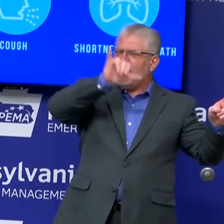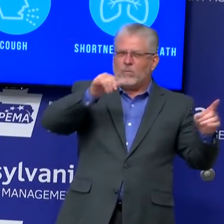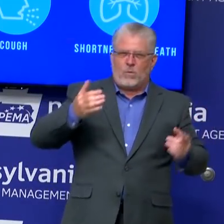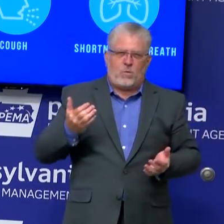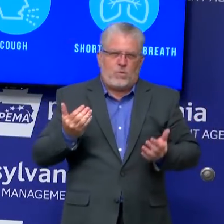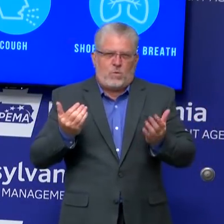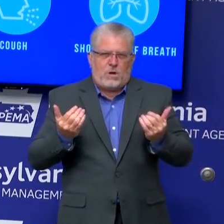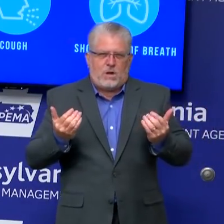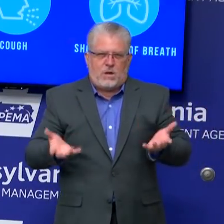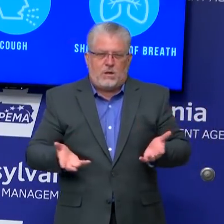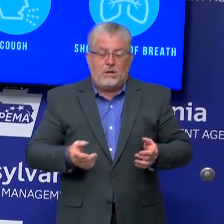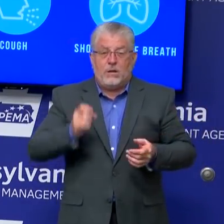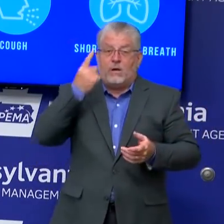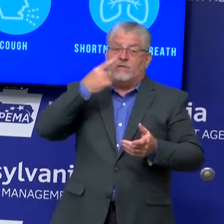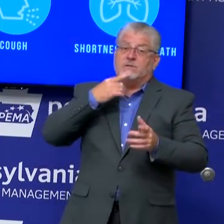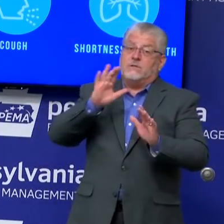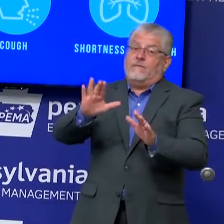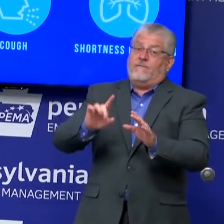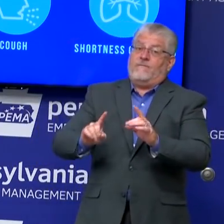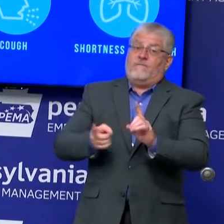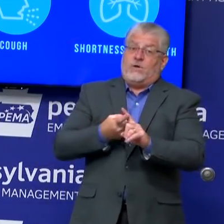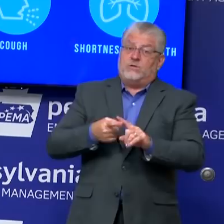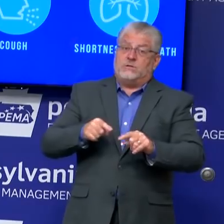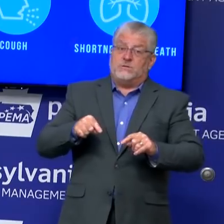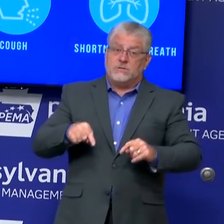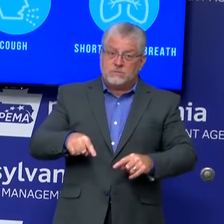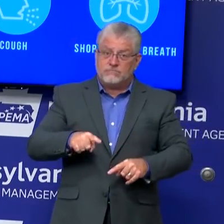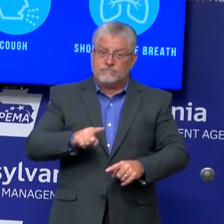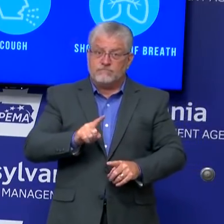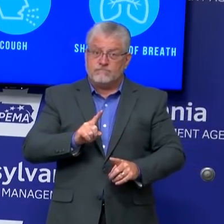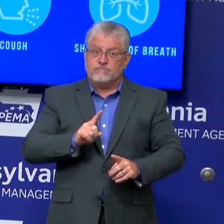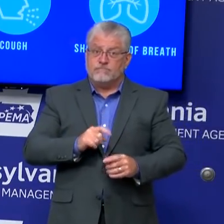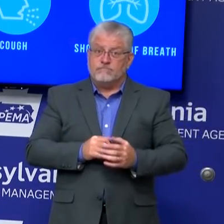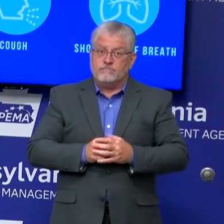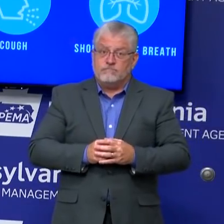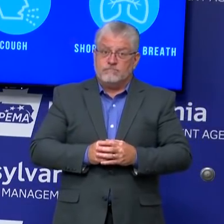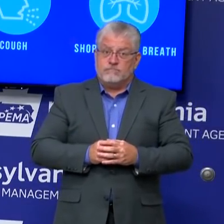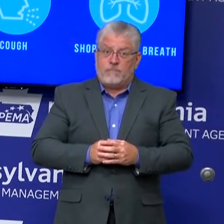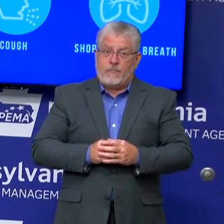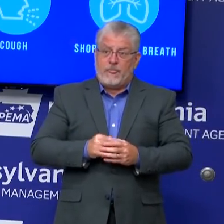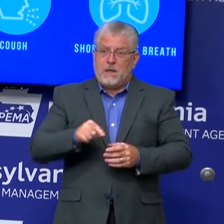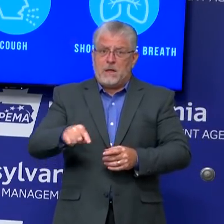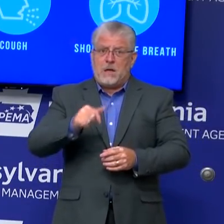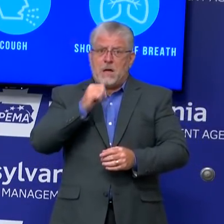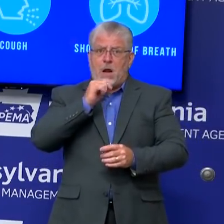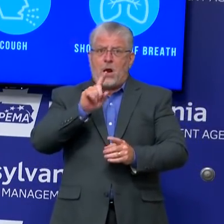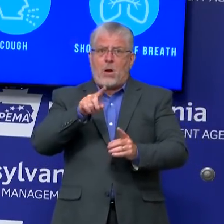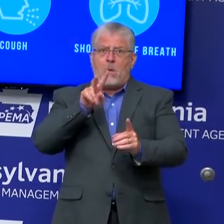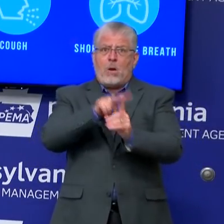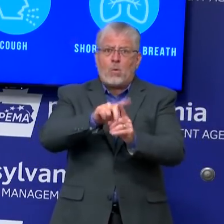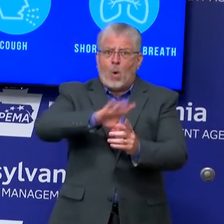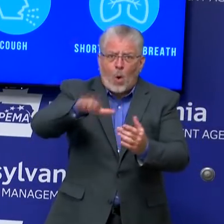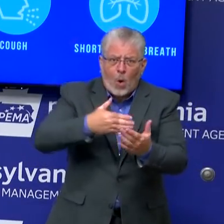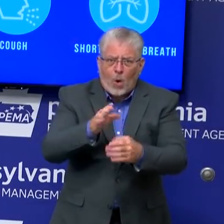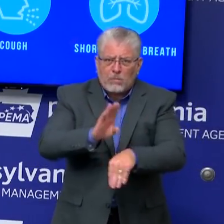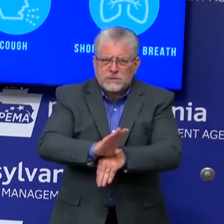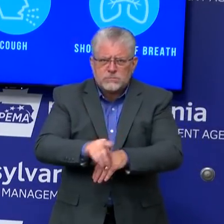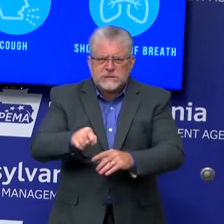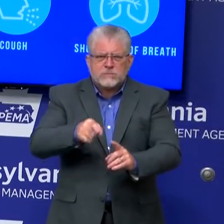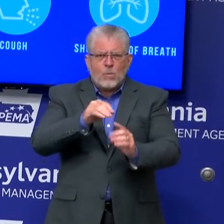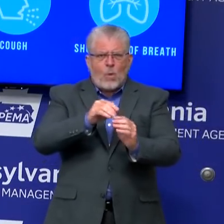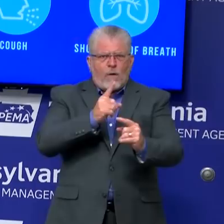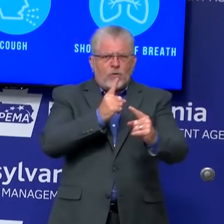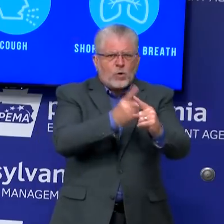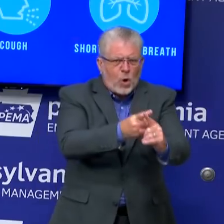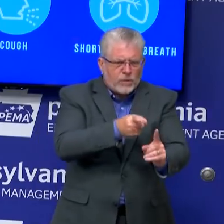targeted approach because we know more about the disease, because we have contact tracing. We know where this disease is spreading from. We also know